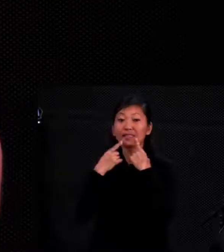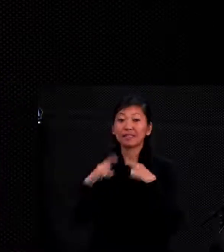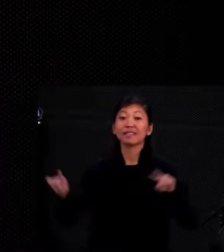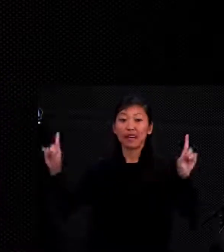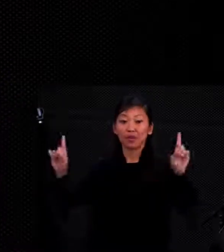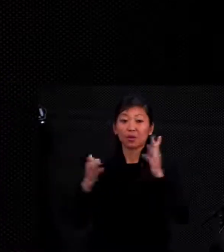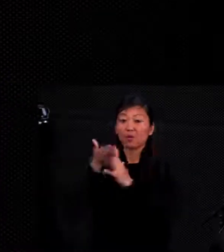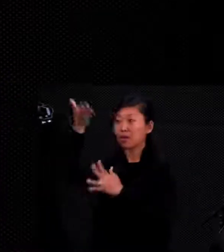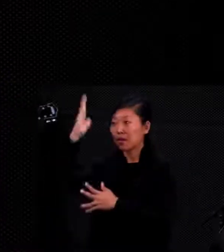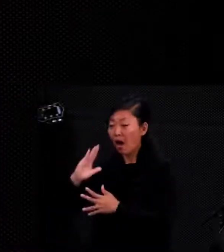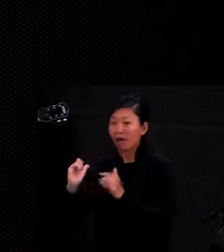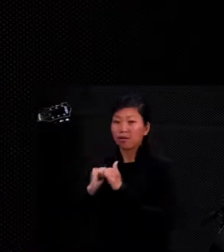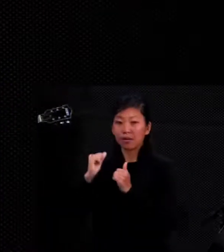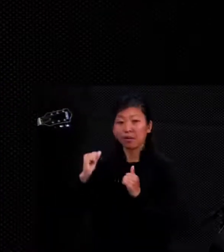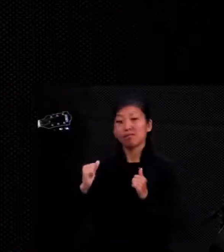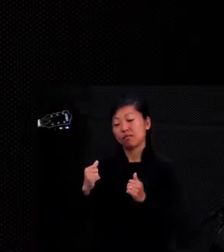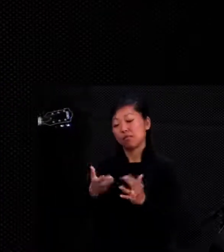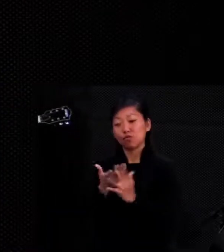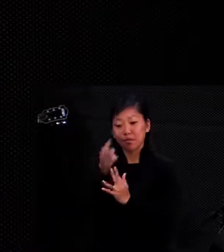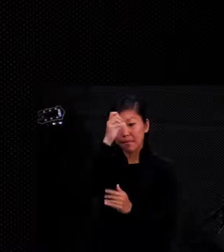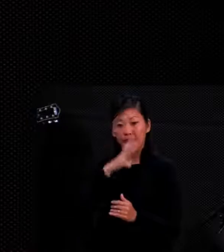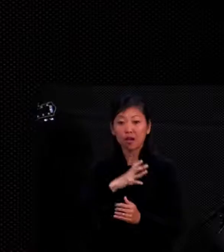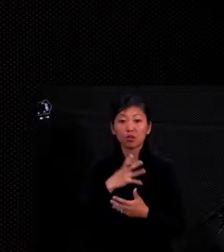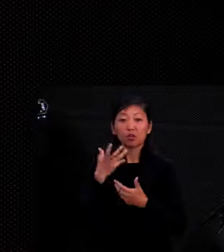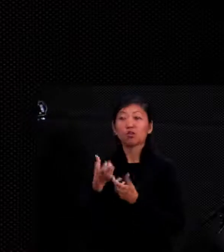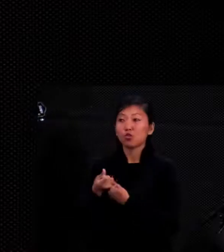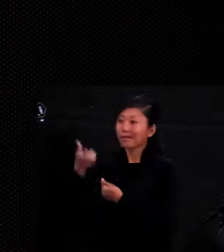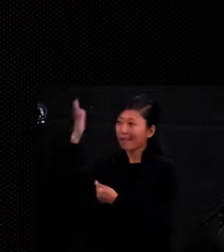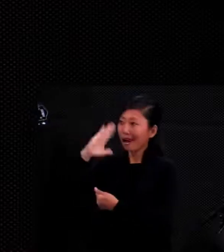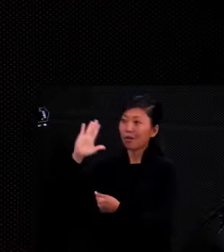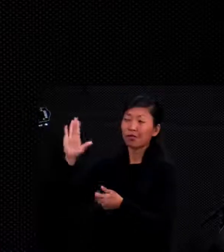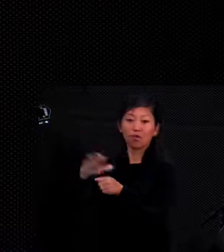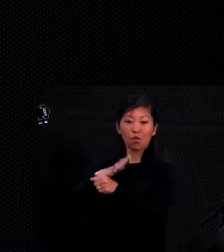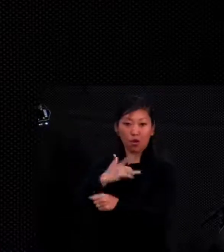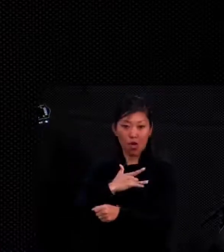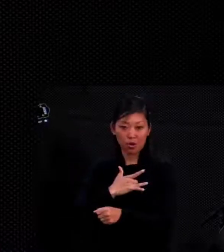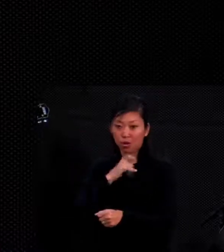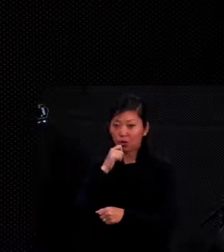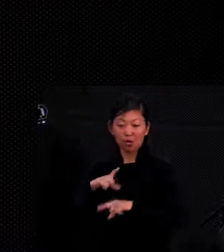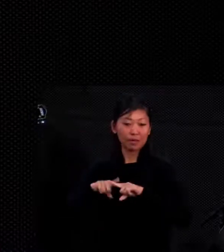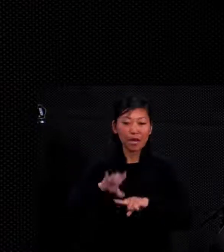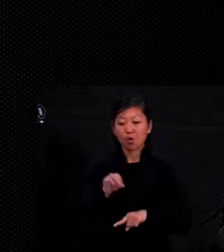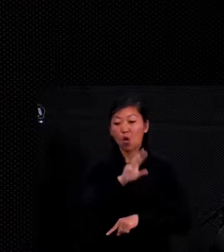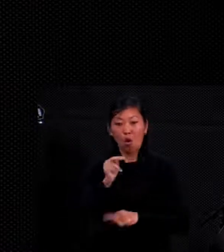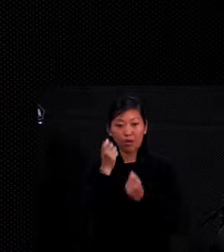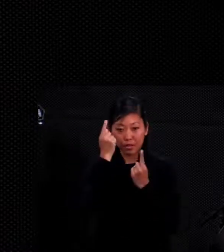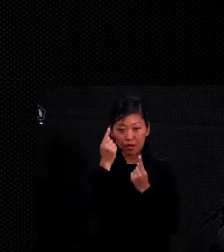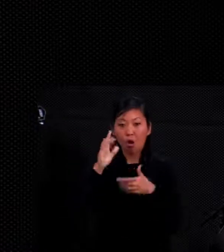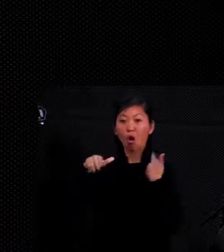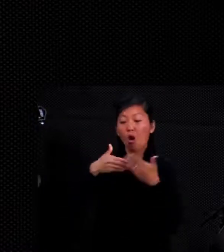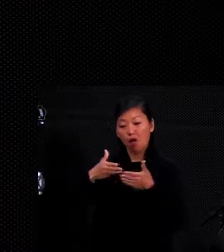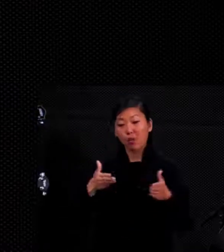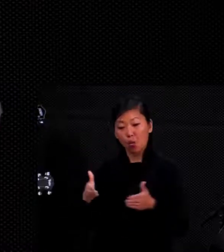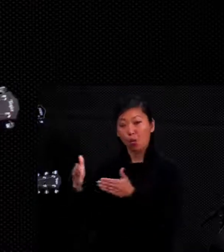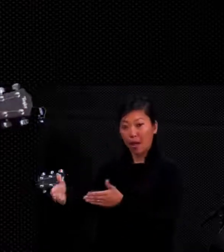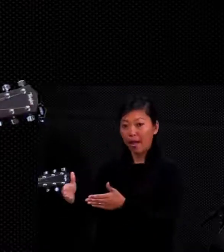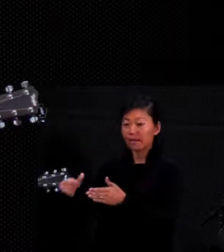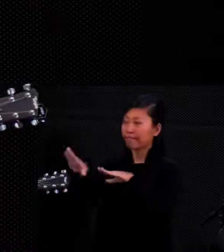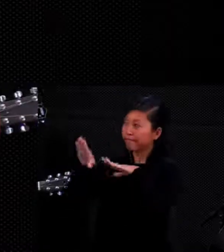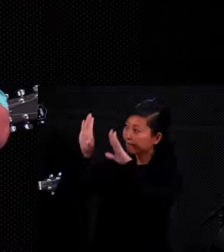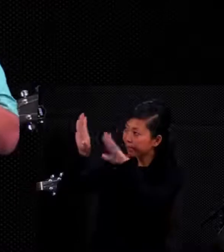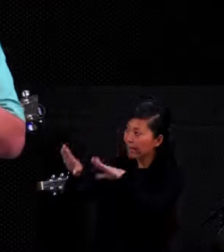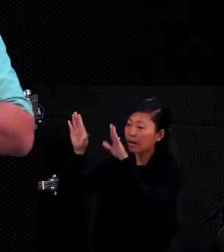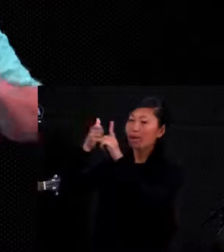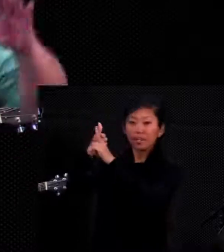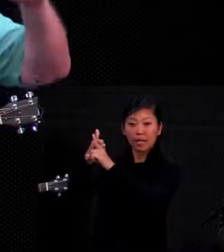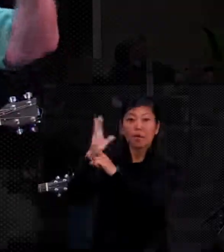Lord with all your heart, and do not lean on your own understanding. In all your ways acknowledge him, and he will make straight your paths. Let's